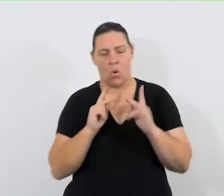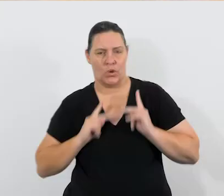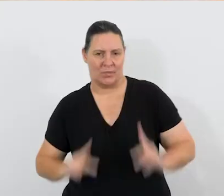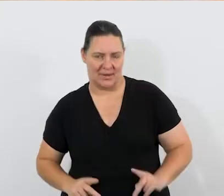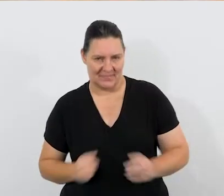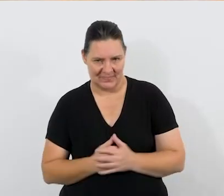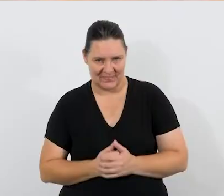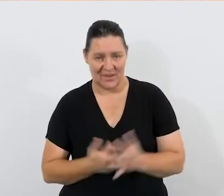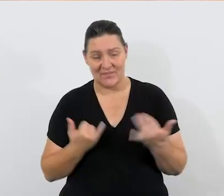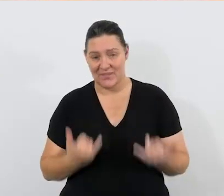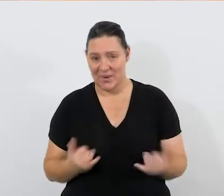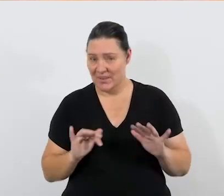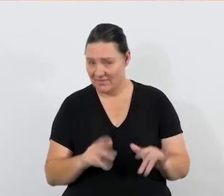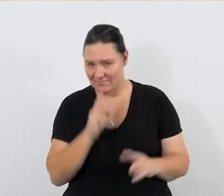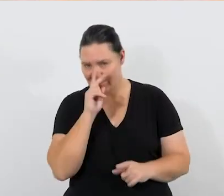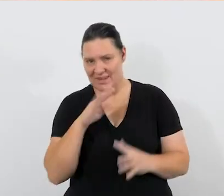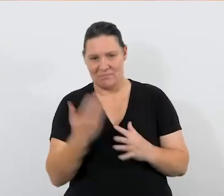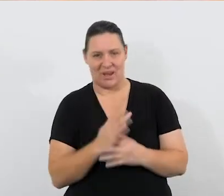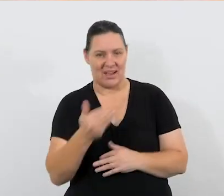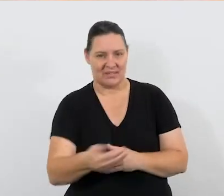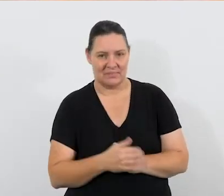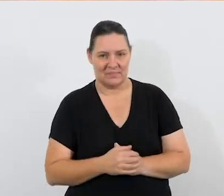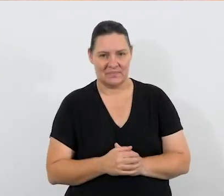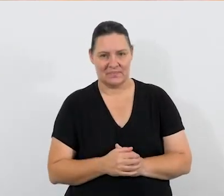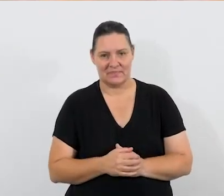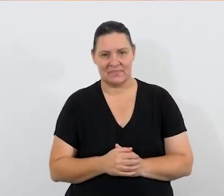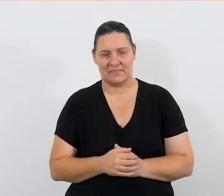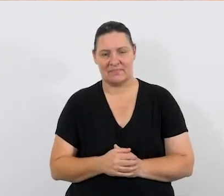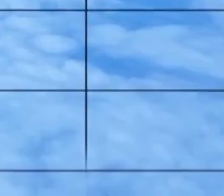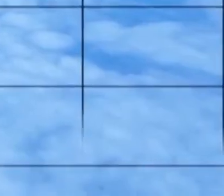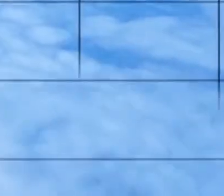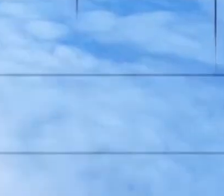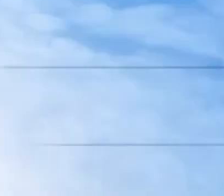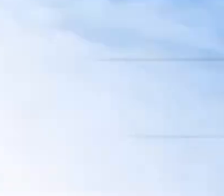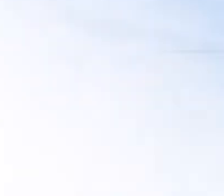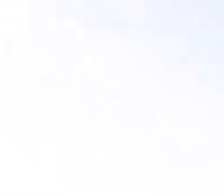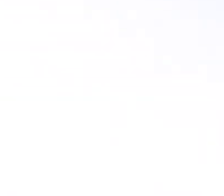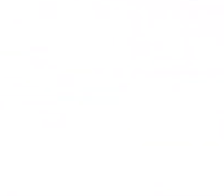being. So we are going to leave it here for now, and I'll see you after the break.